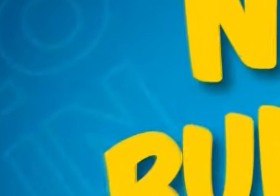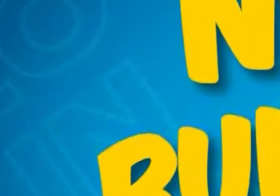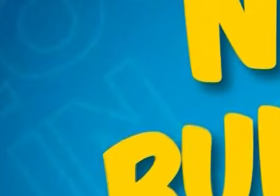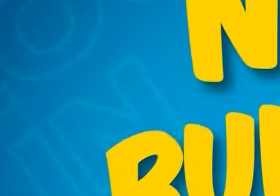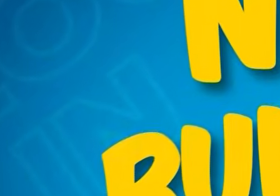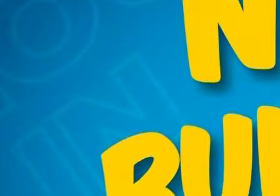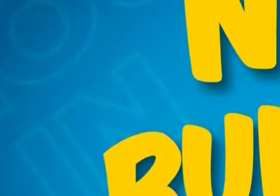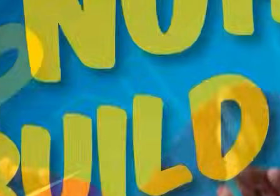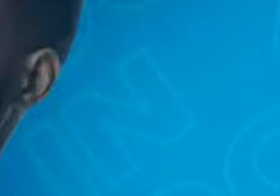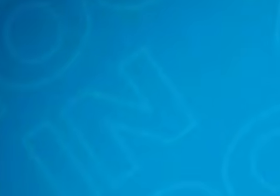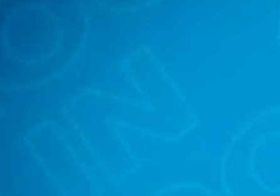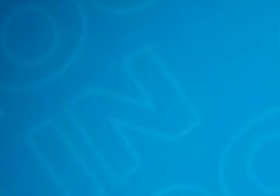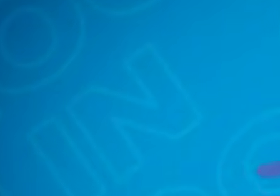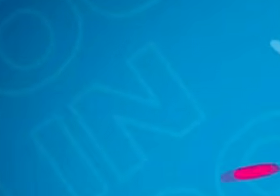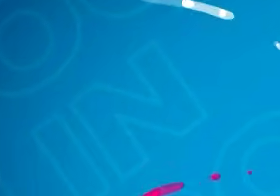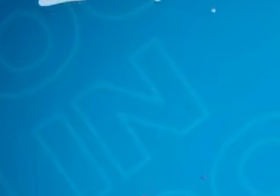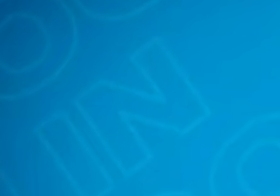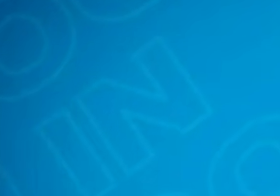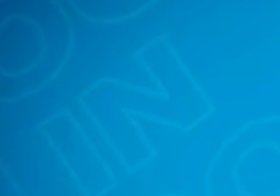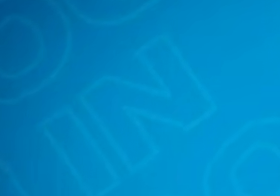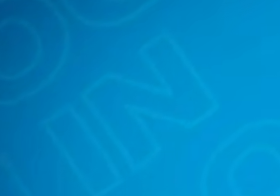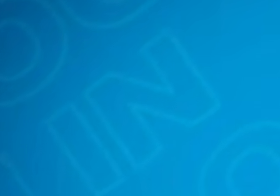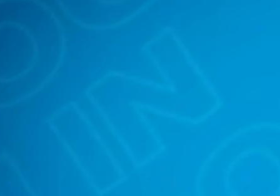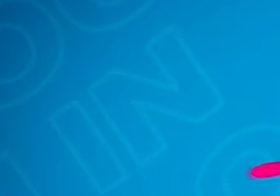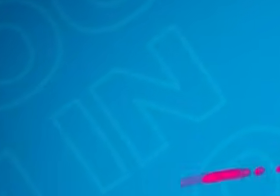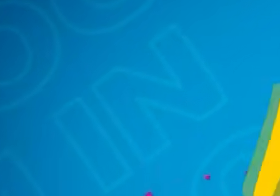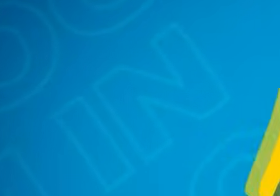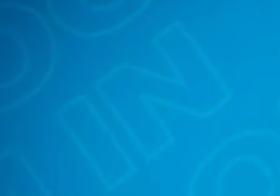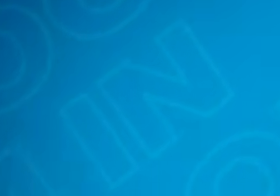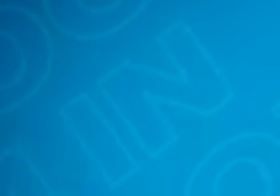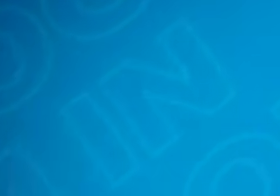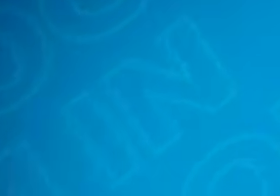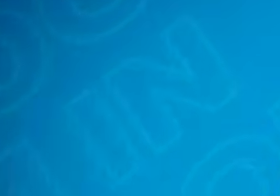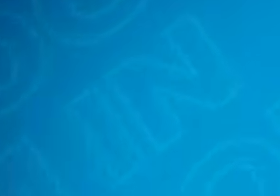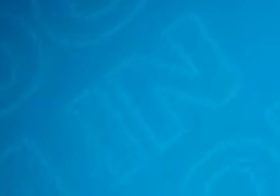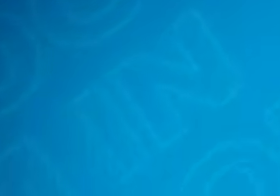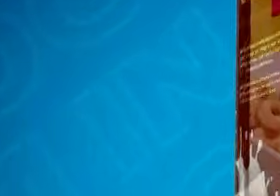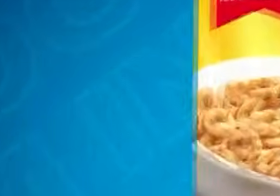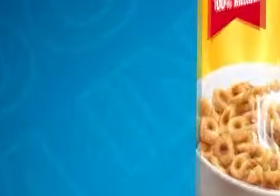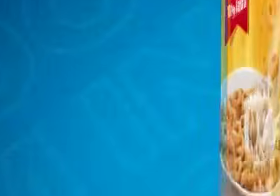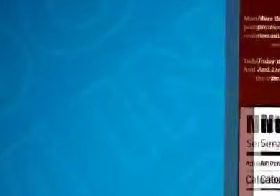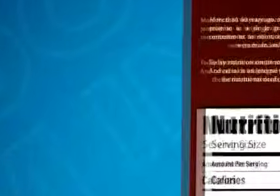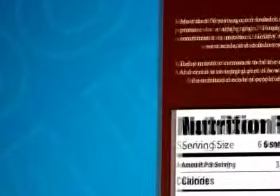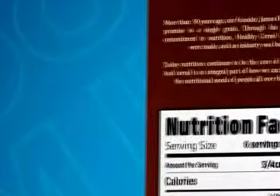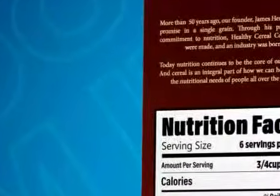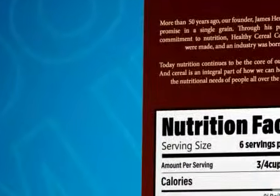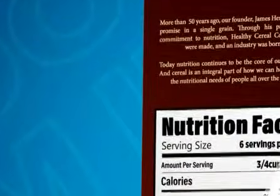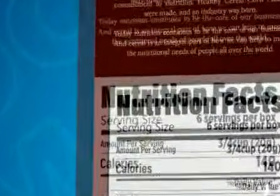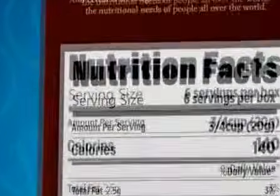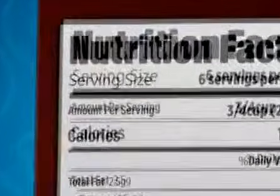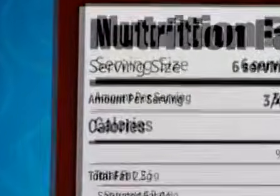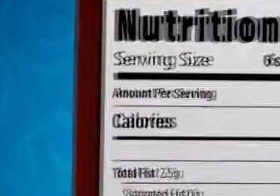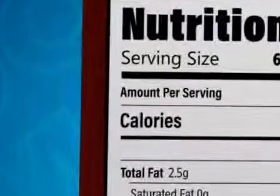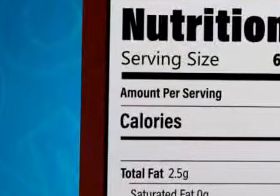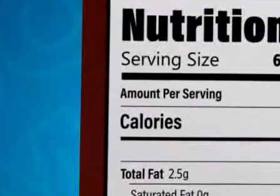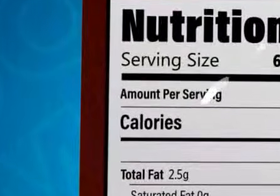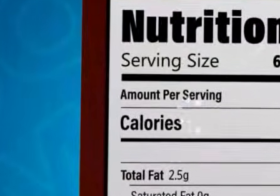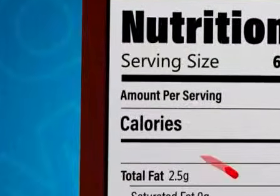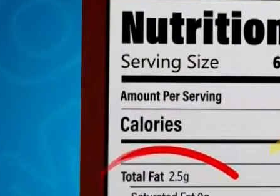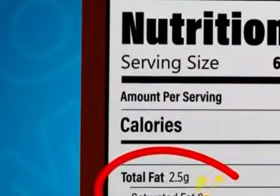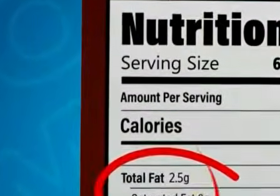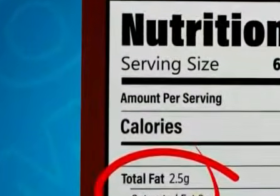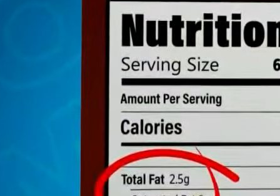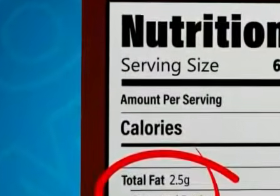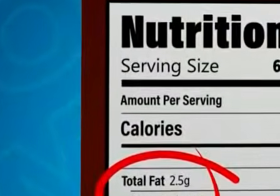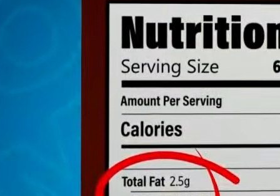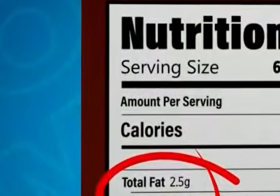much, finger below the facts. Zoom in on the nutrition facts. It there in the table on the side or the back. Take note of the sodium, the